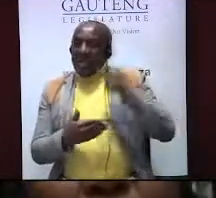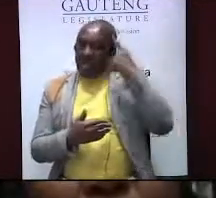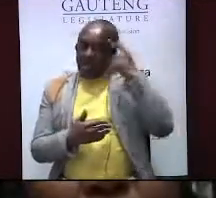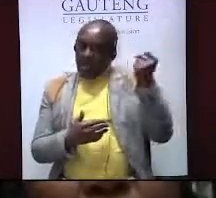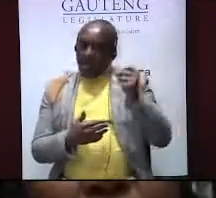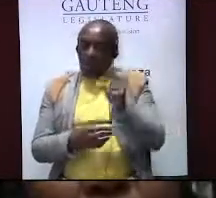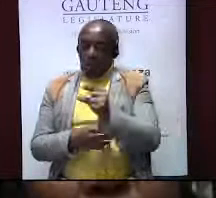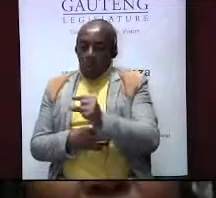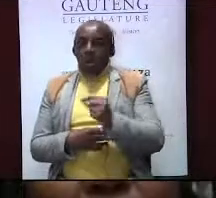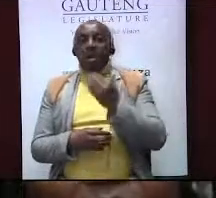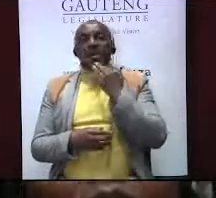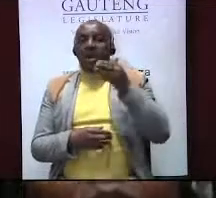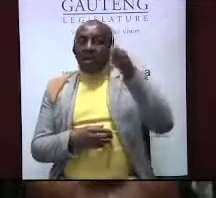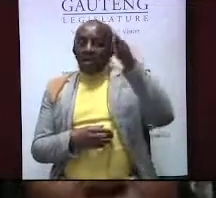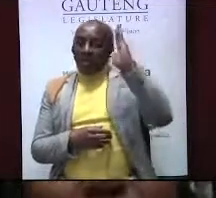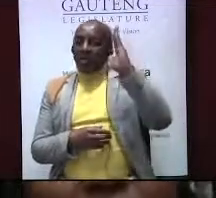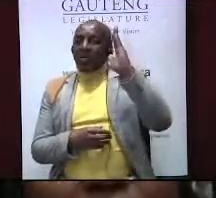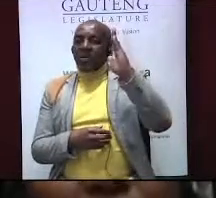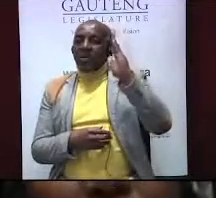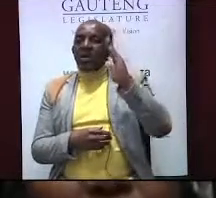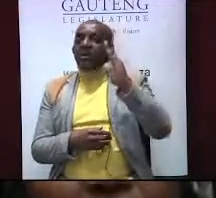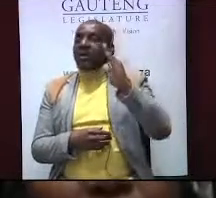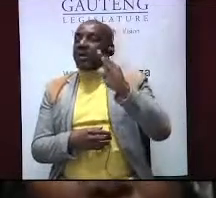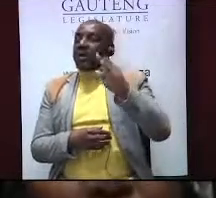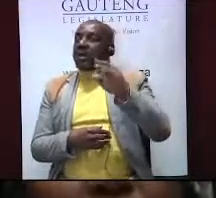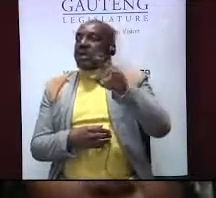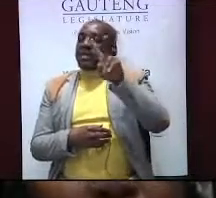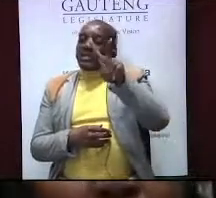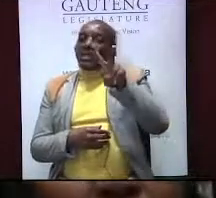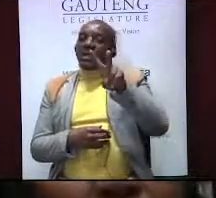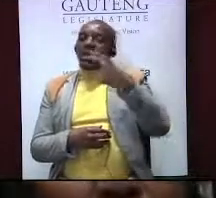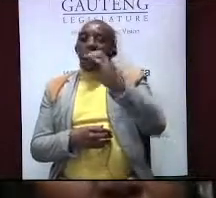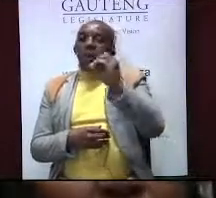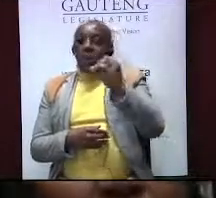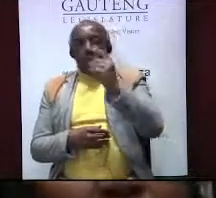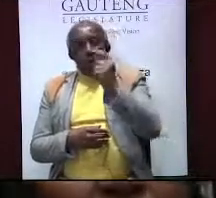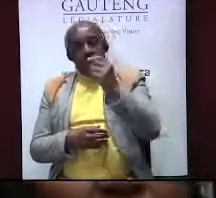word of God, in 2 Chronicles 7:14, ithi if